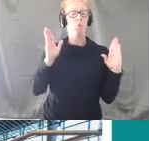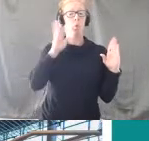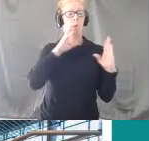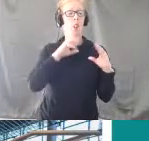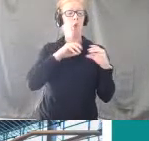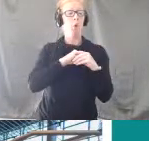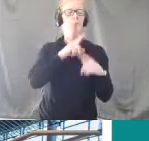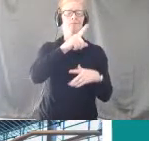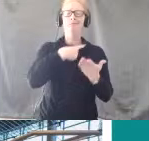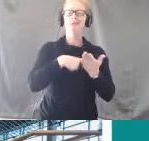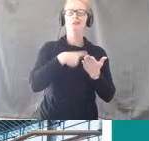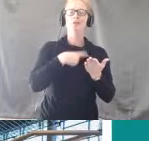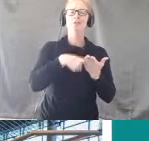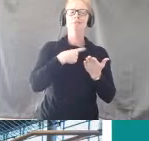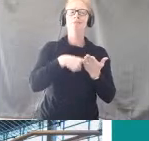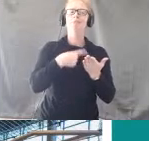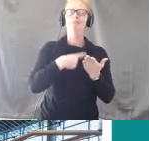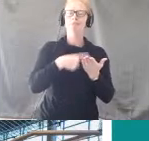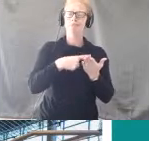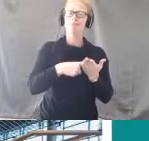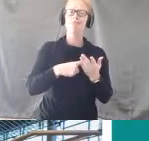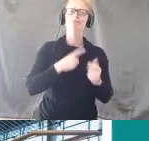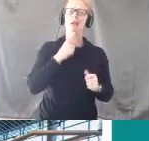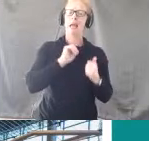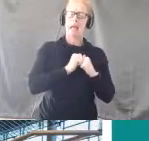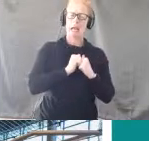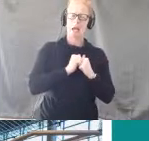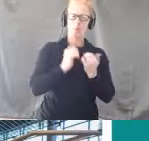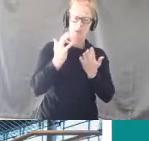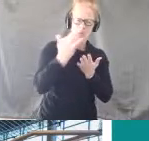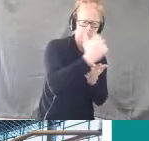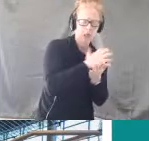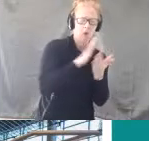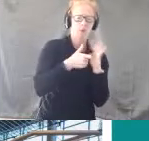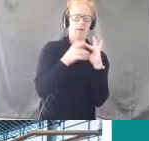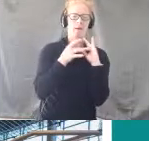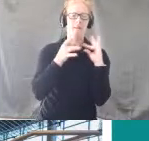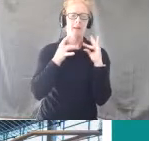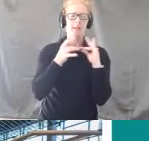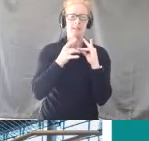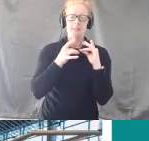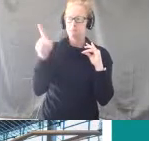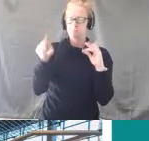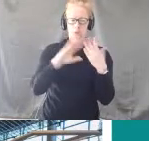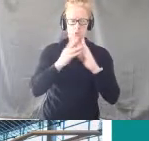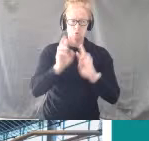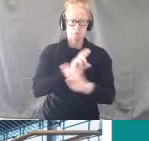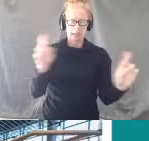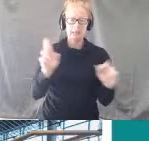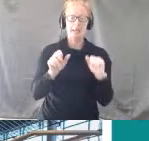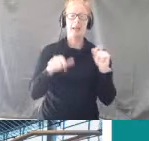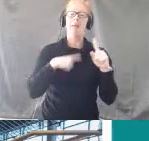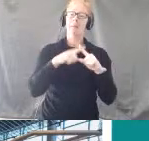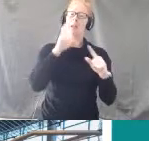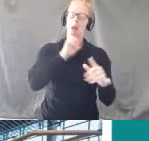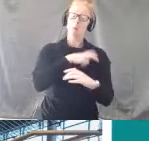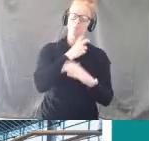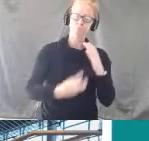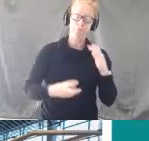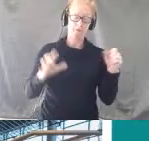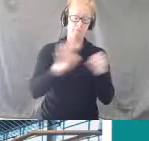bit of discussion of what we did to collect comments, get the community ready to collect comments, dive a little bit into what those comments